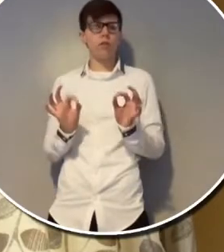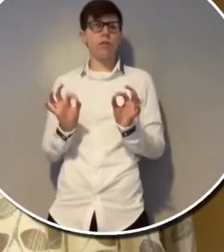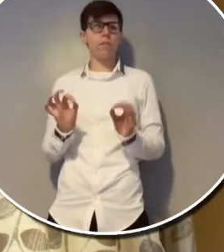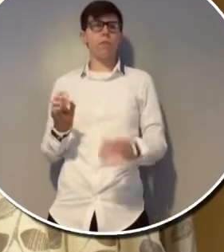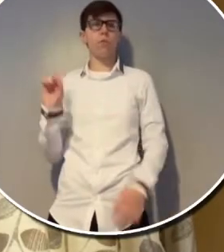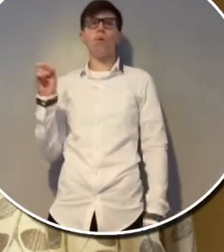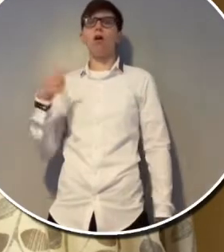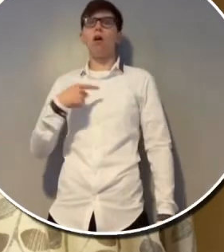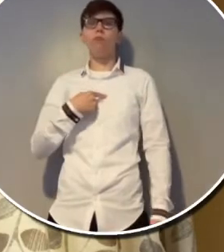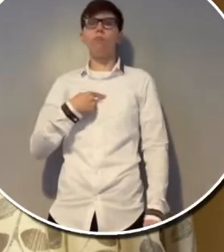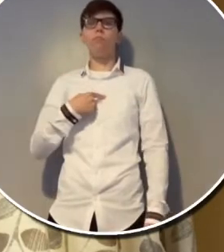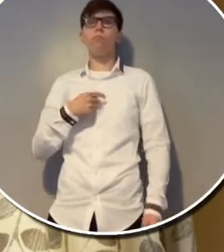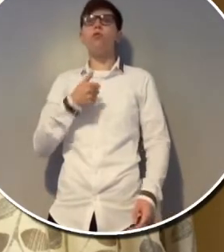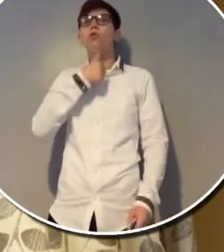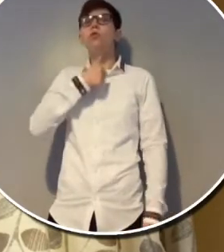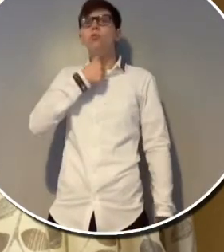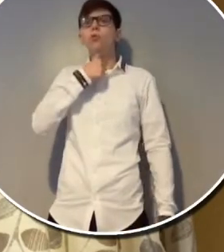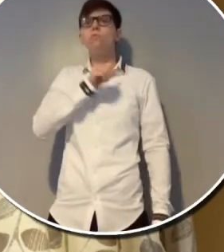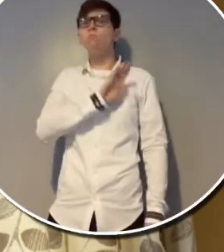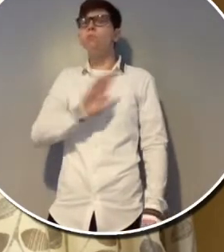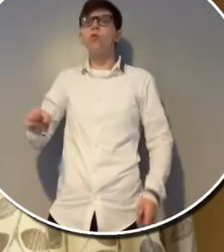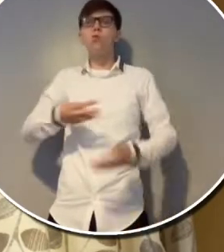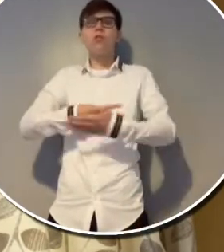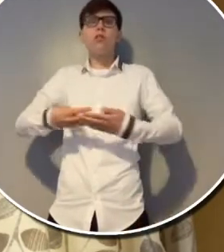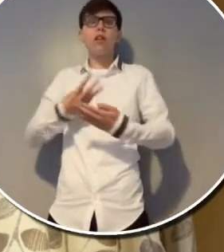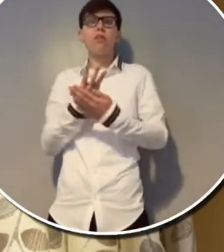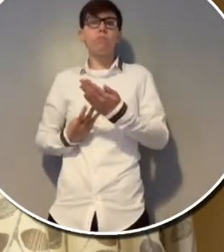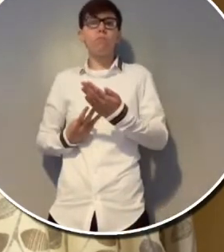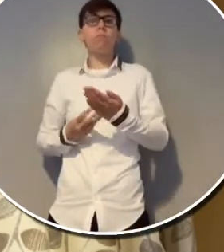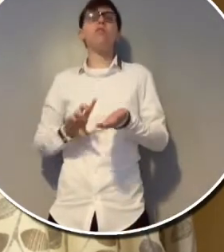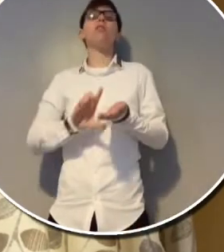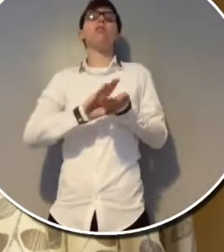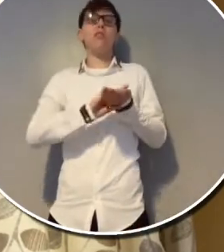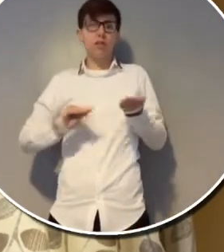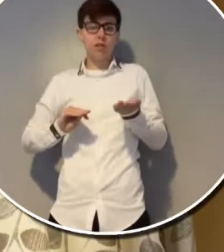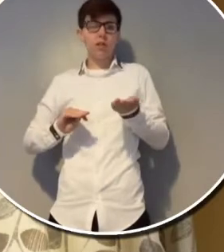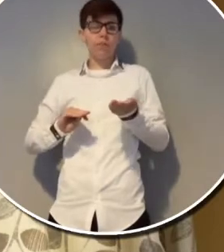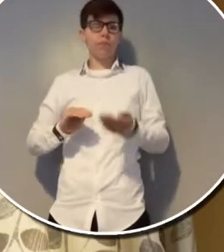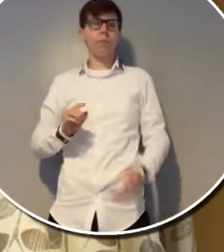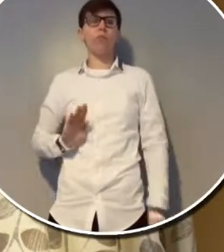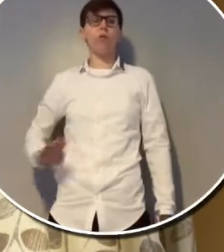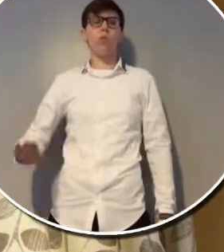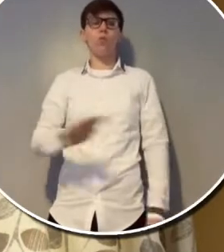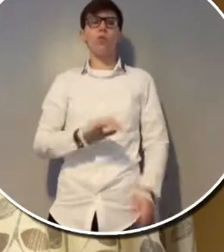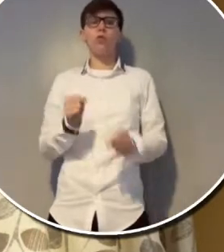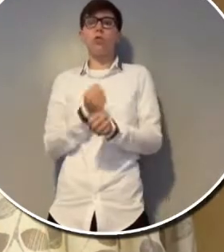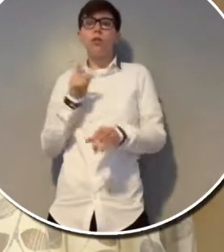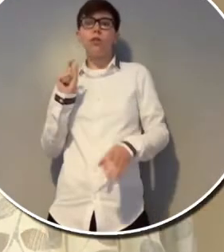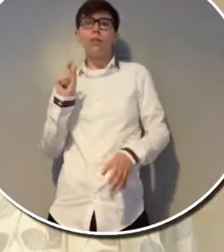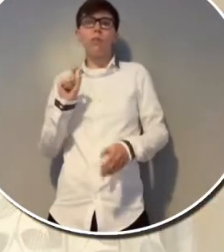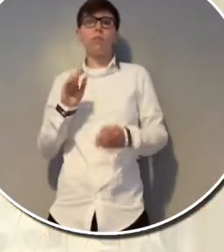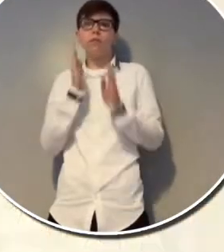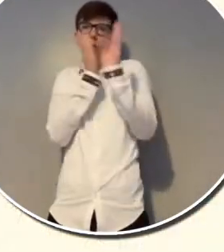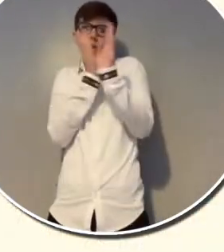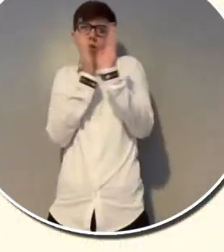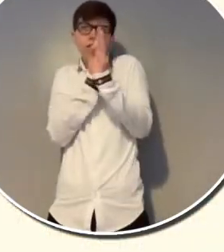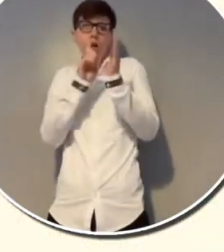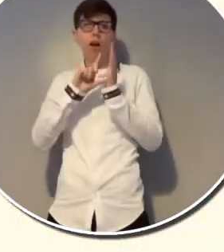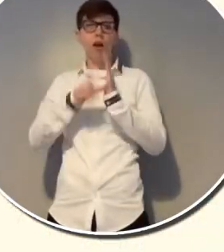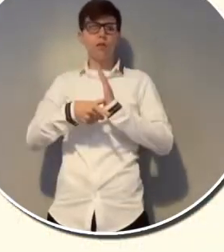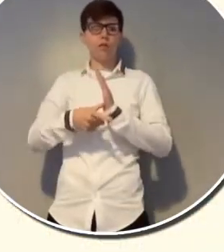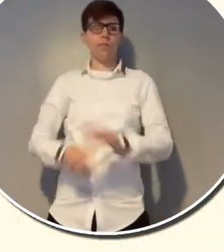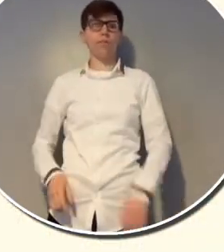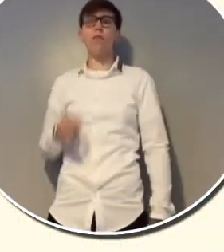on. So if you've got anything you can use, go and grab that now and then you can be able to join in. Okay, brilliant. Right, we'll